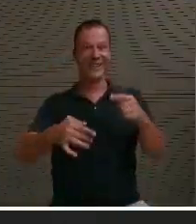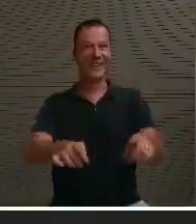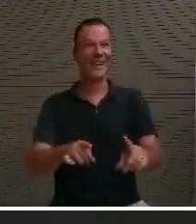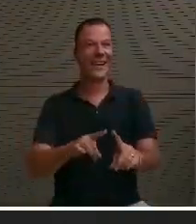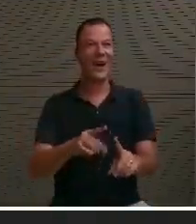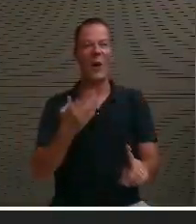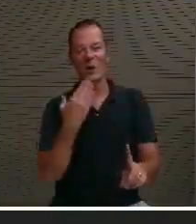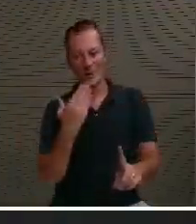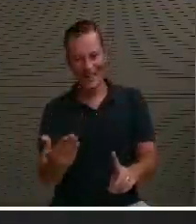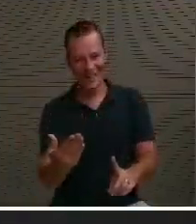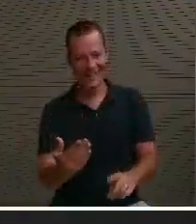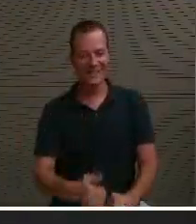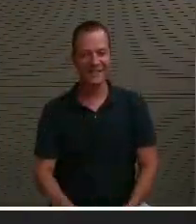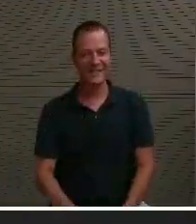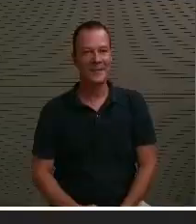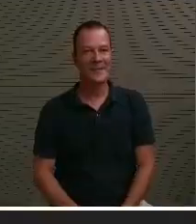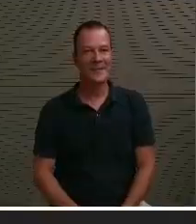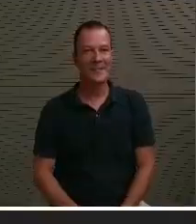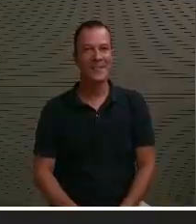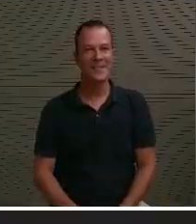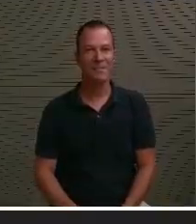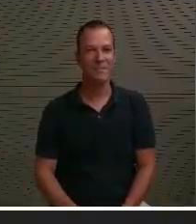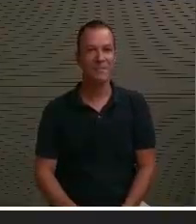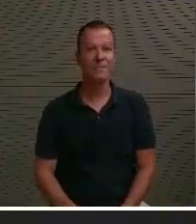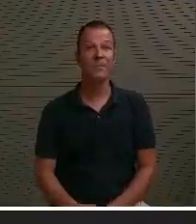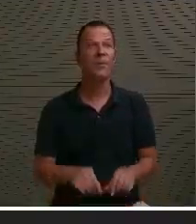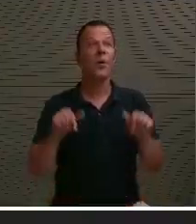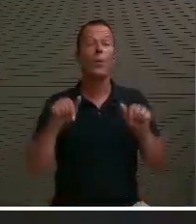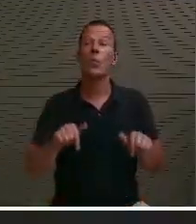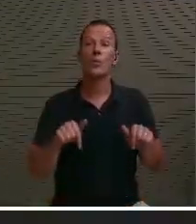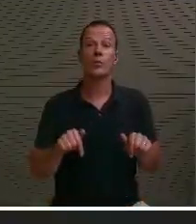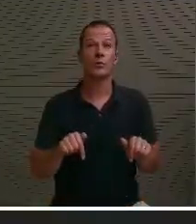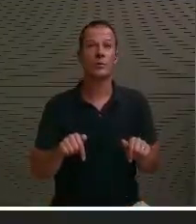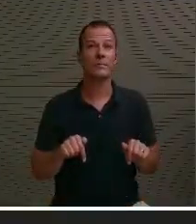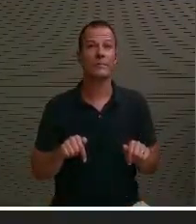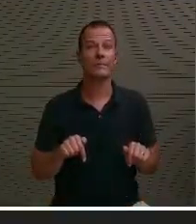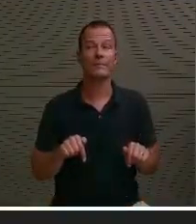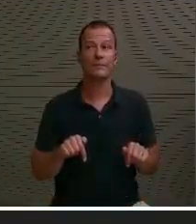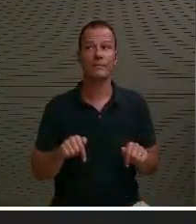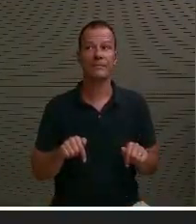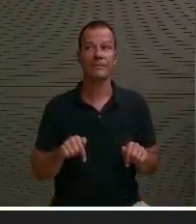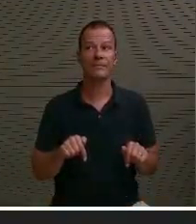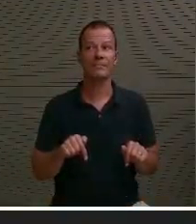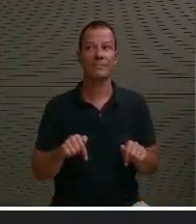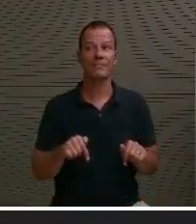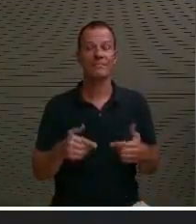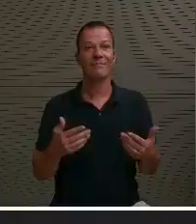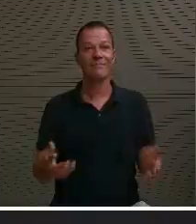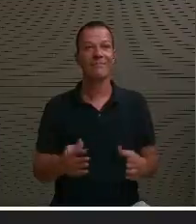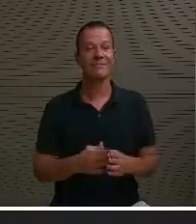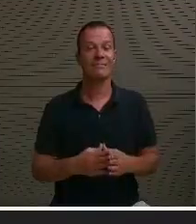much. And well, today, I don't live in Mindombe anymore. For 4 years, I am